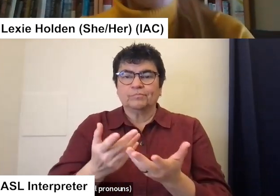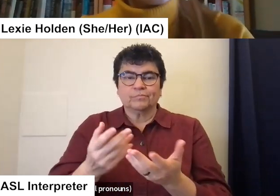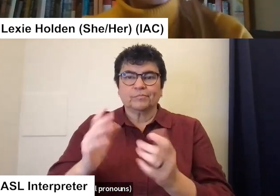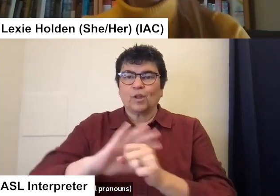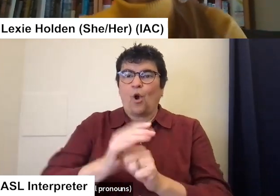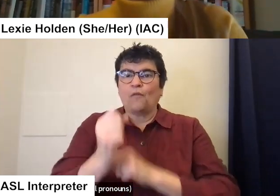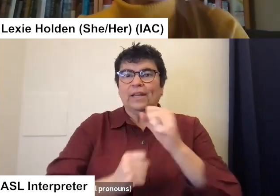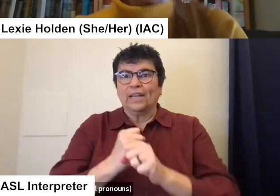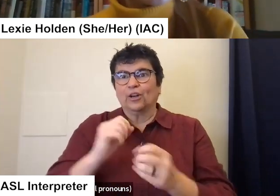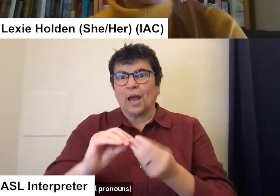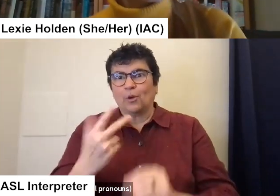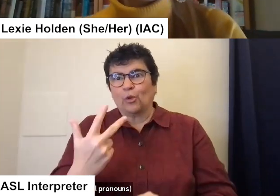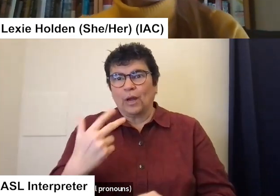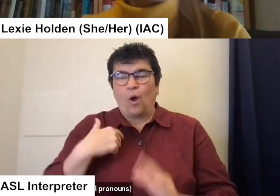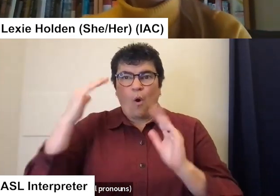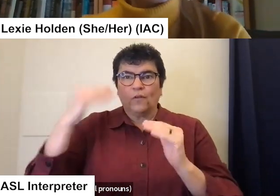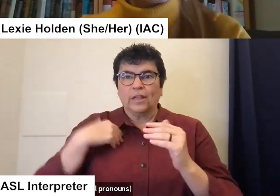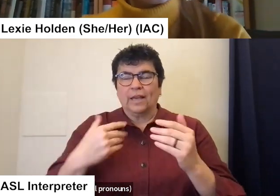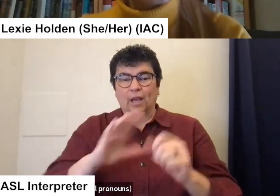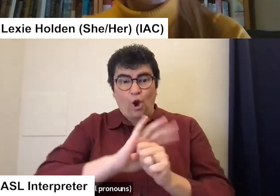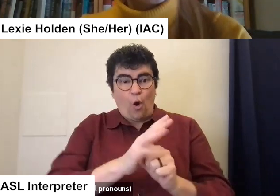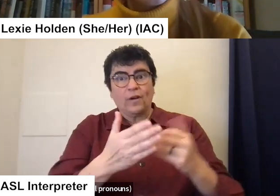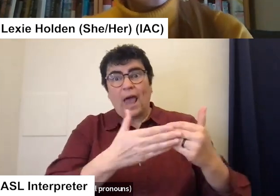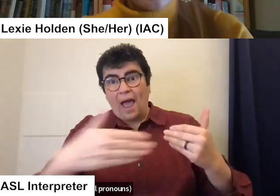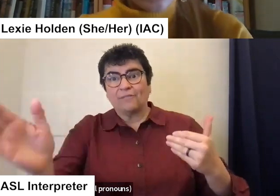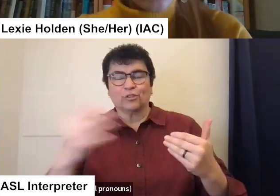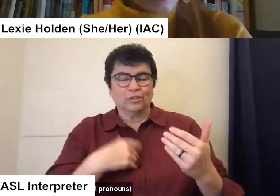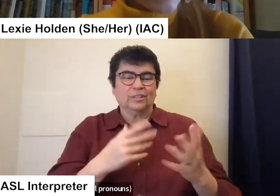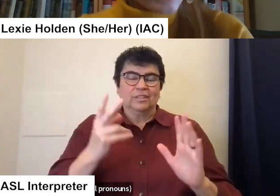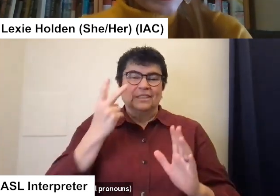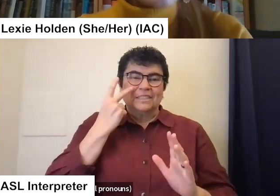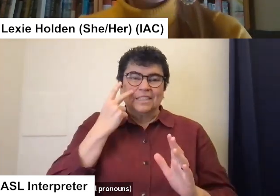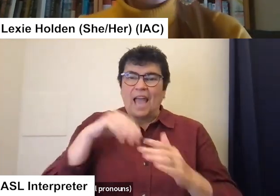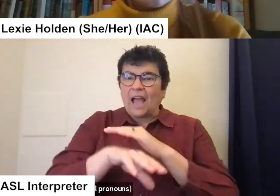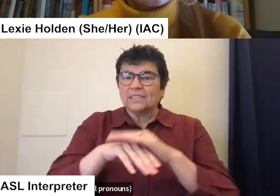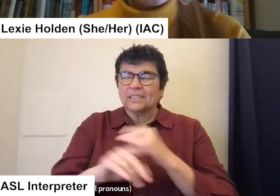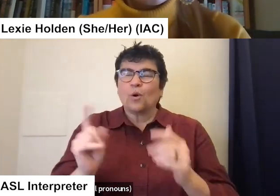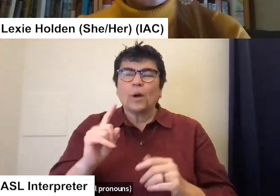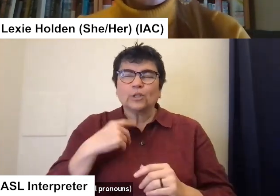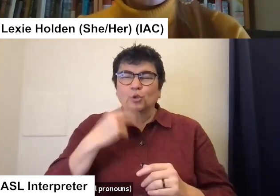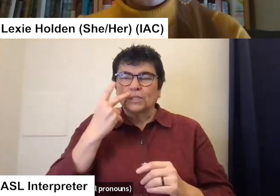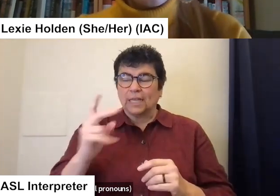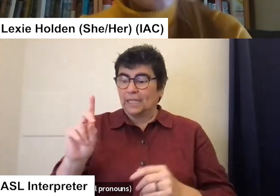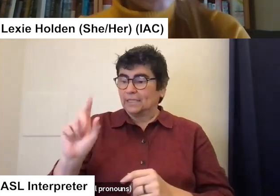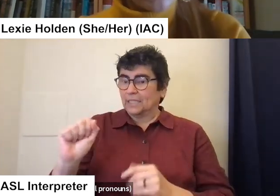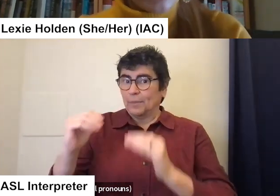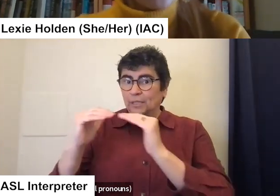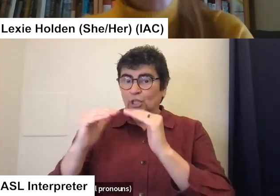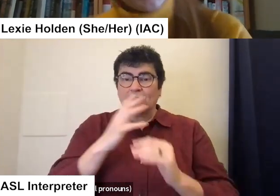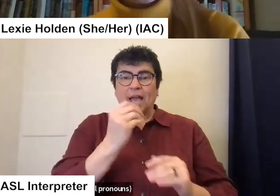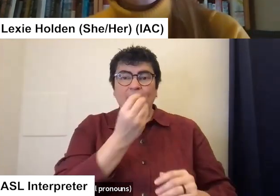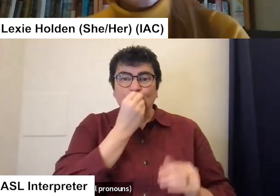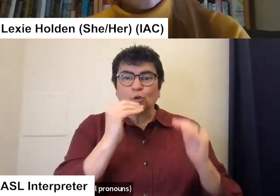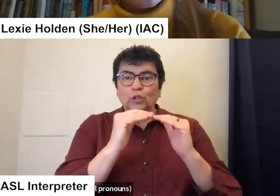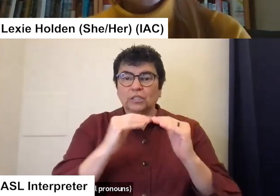COVID year 3 and hopefully into a post-COVID world as well for food access. But yeah, where did you see this intersection and what was going well,